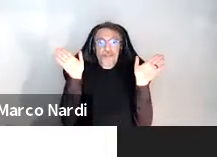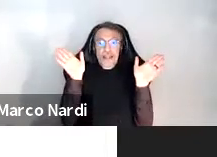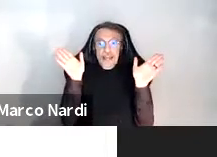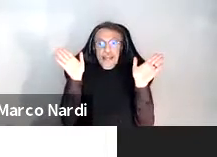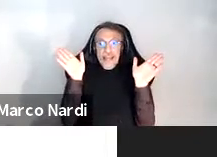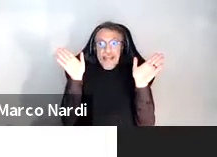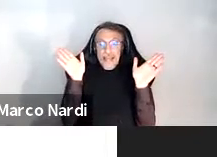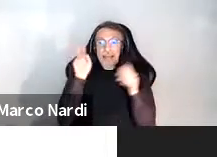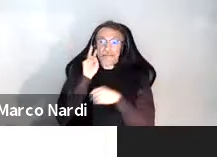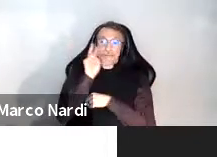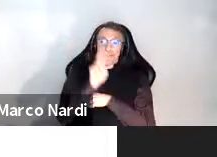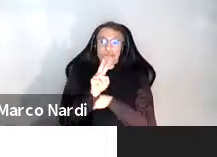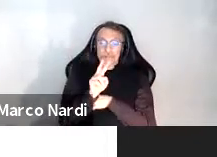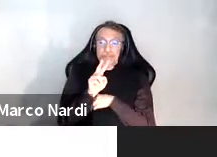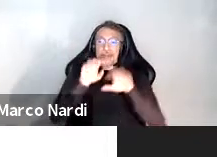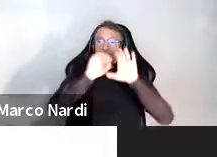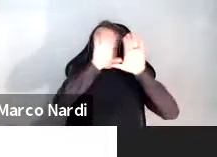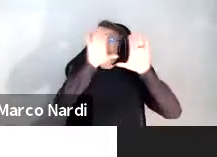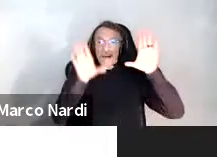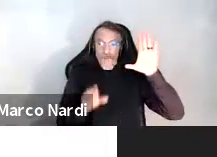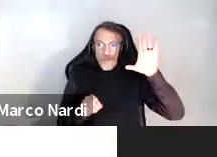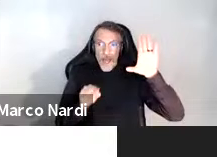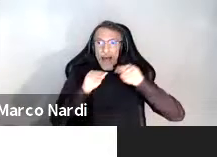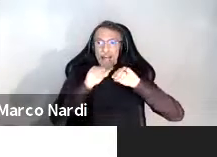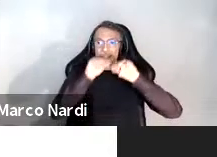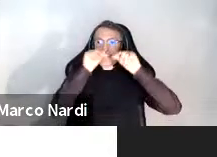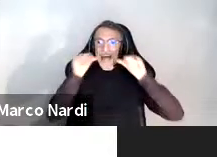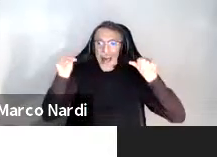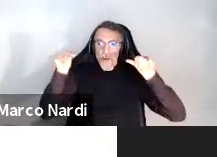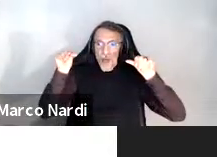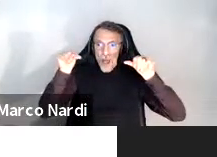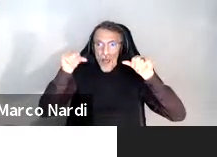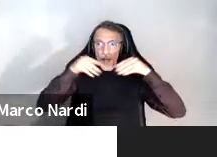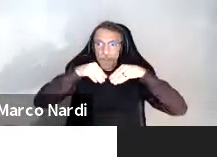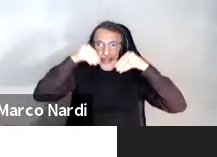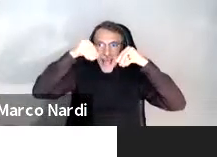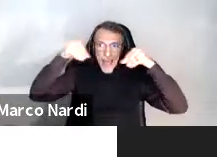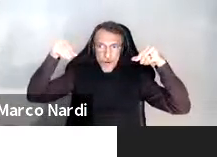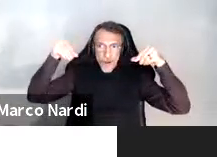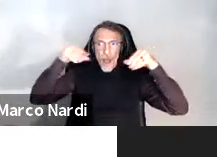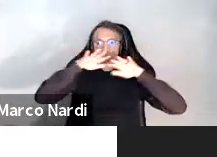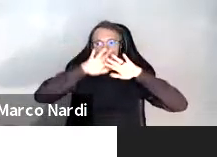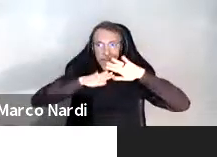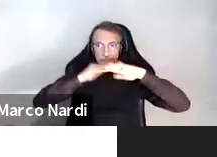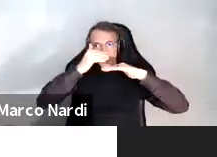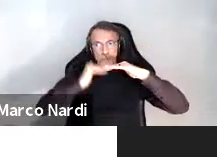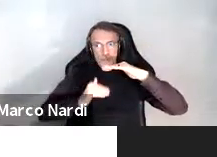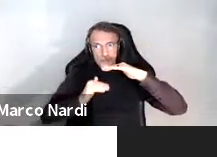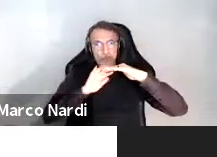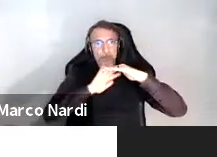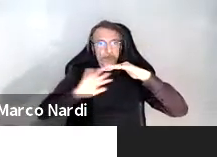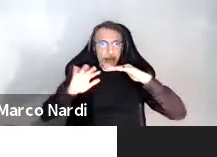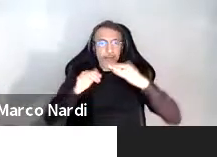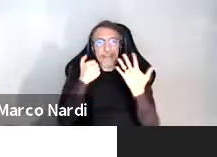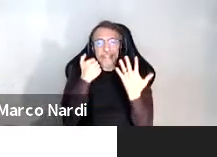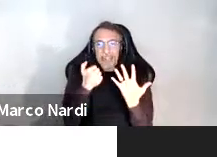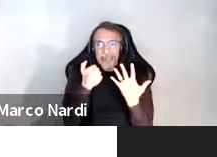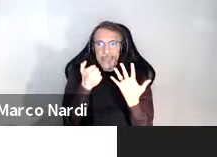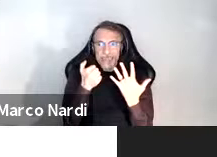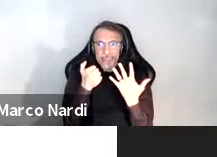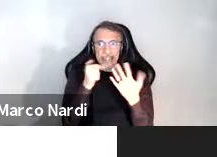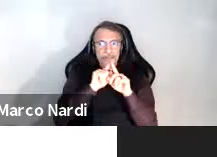the sub-Saharan African countries and developing countries, just prior to the pandemic, there are six critical